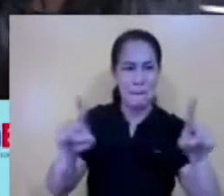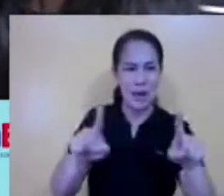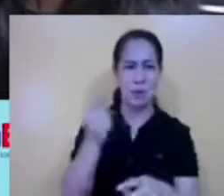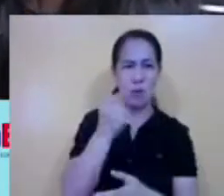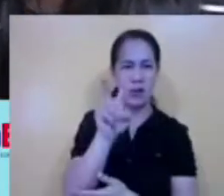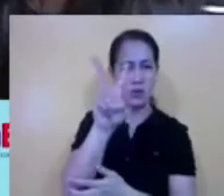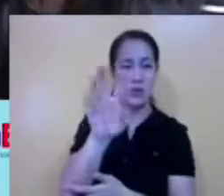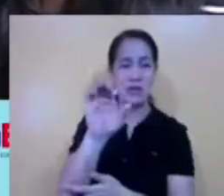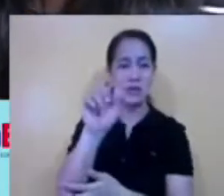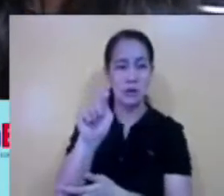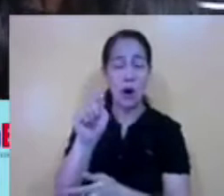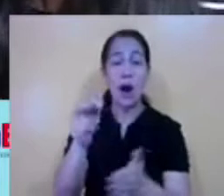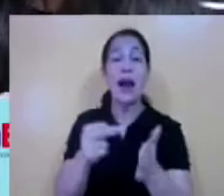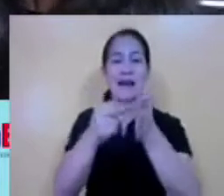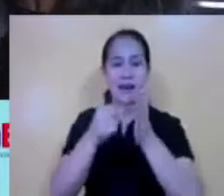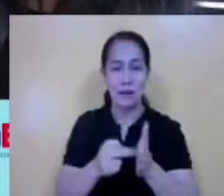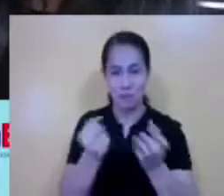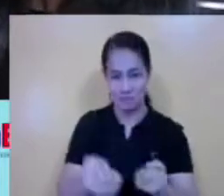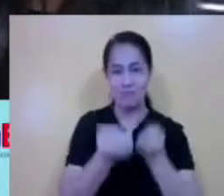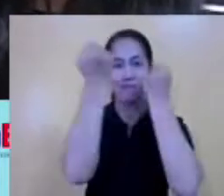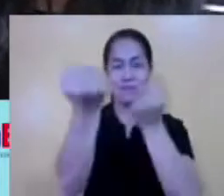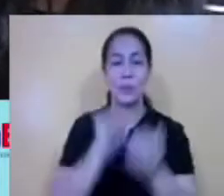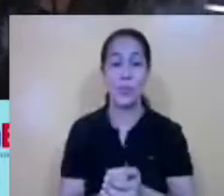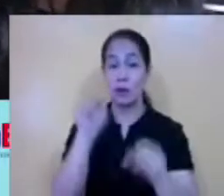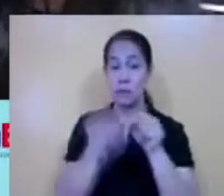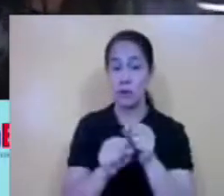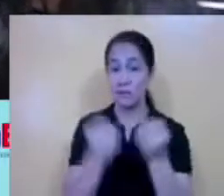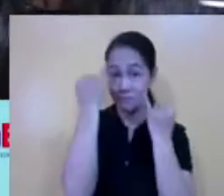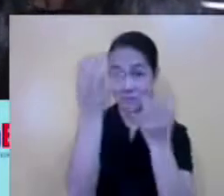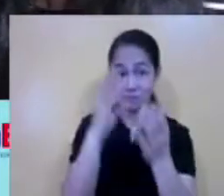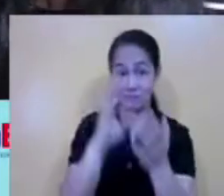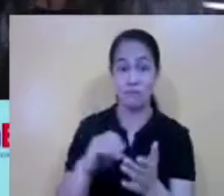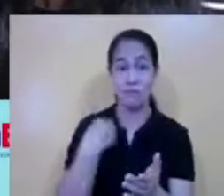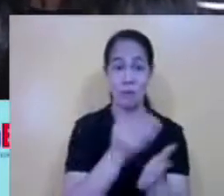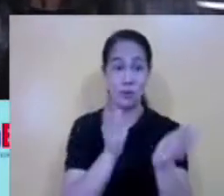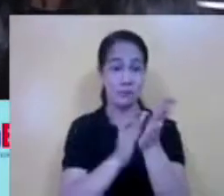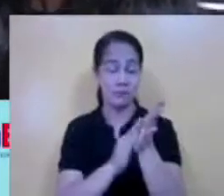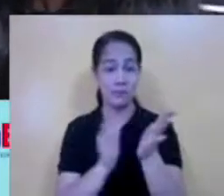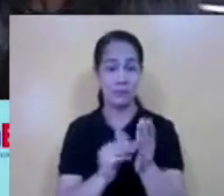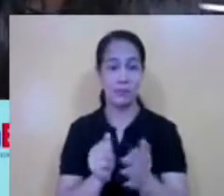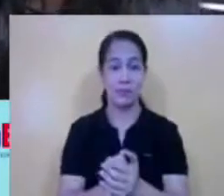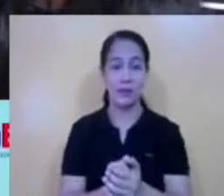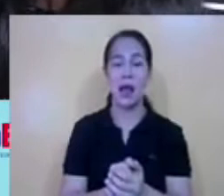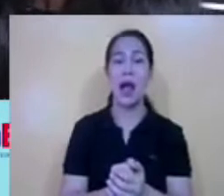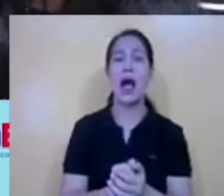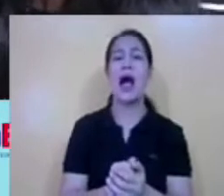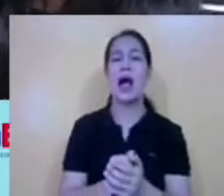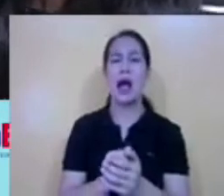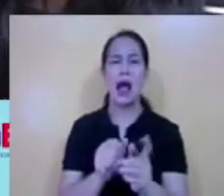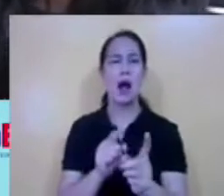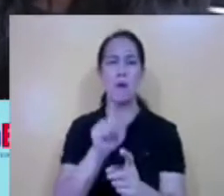required for submission. So for the information of our schools, of our raters and ratees who have